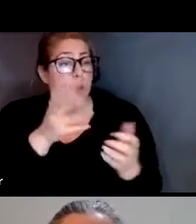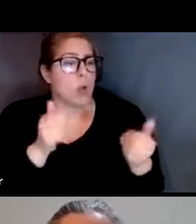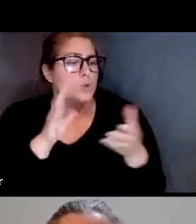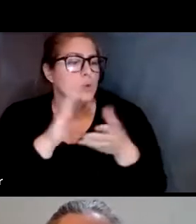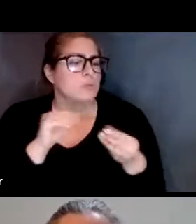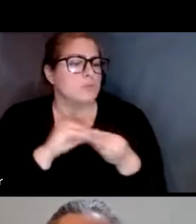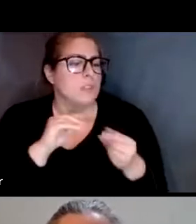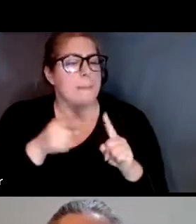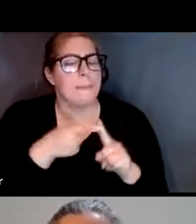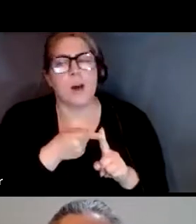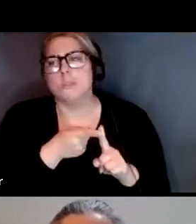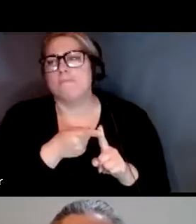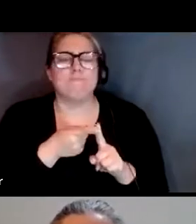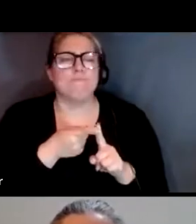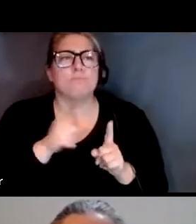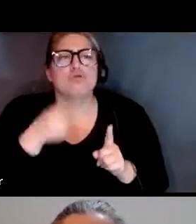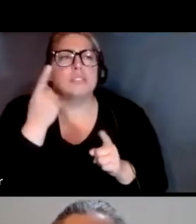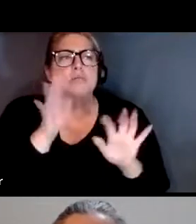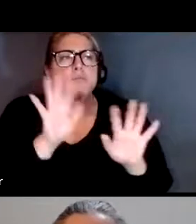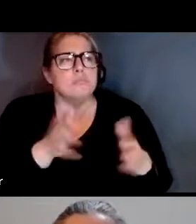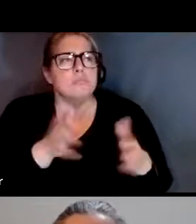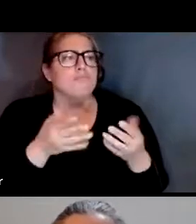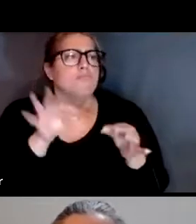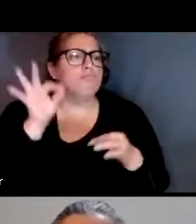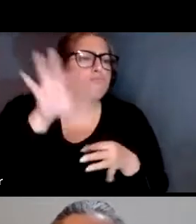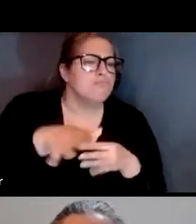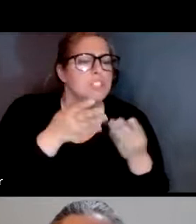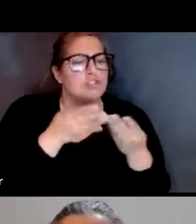about just in general,